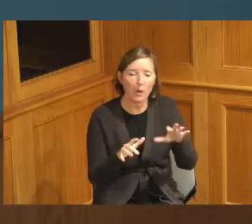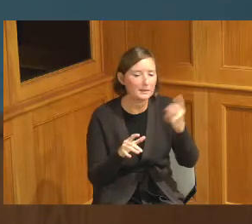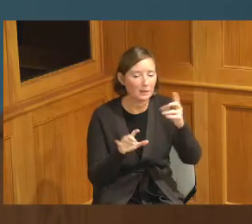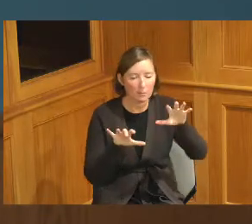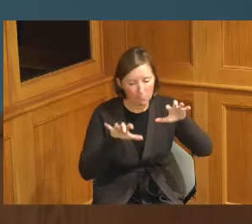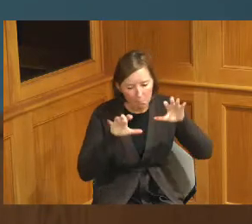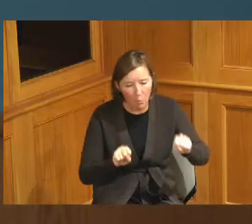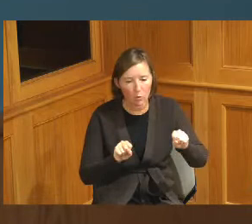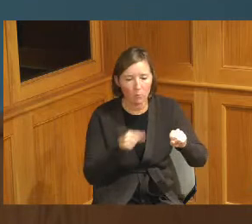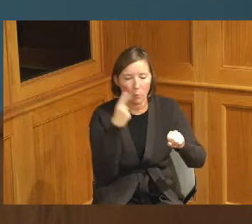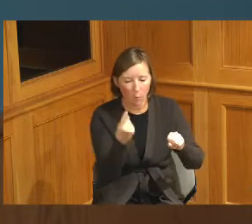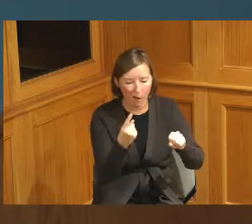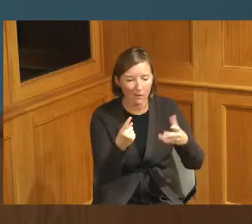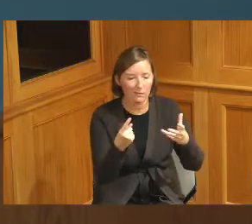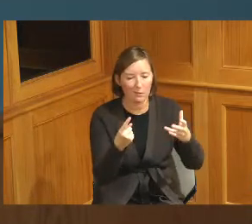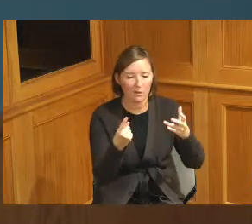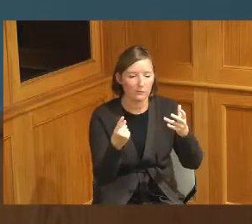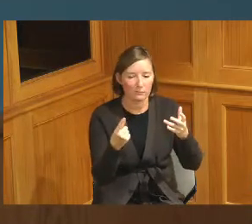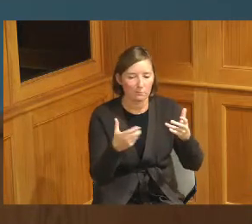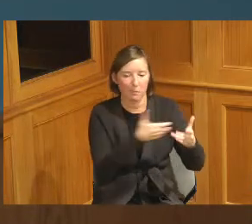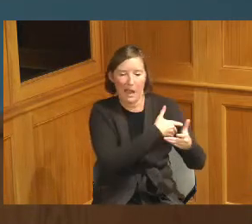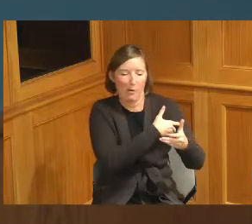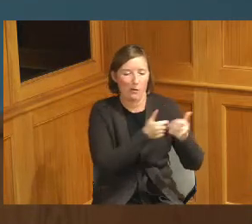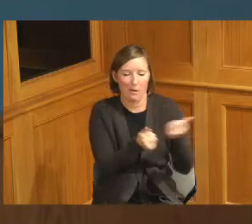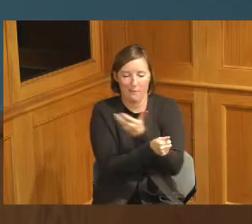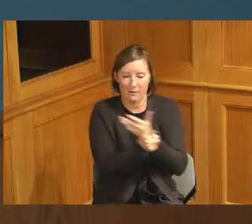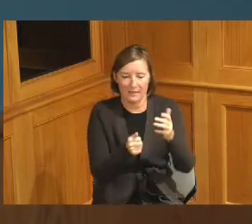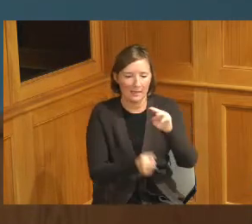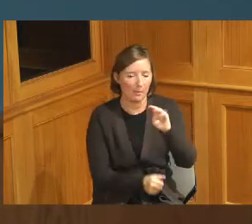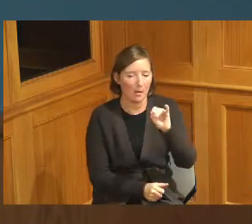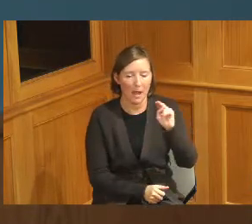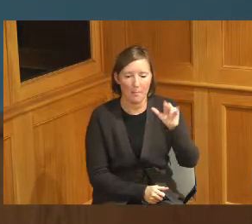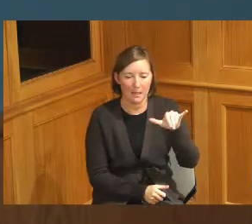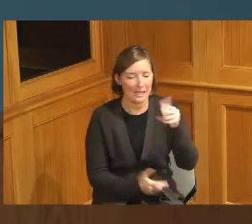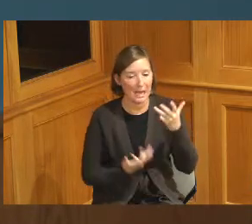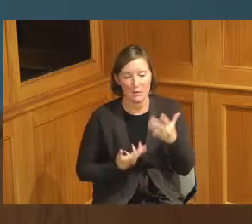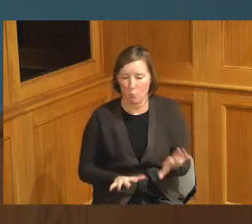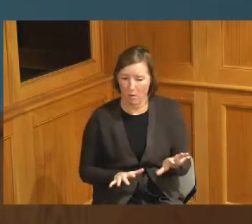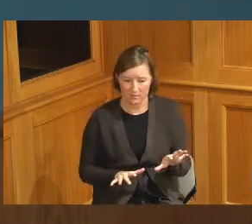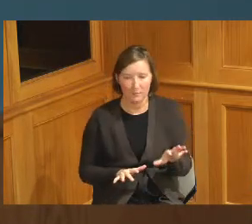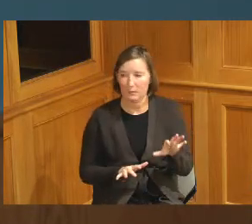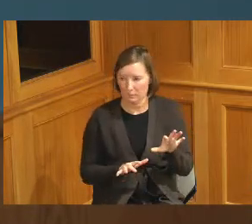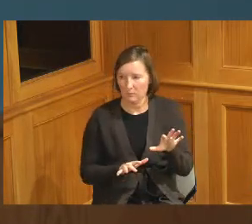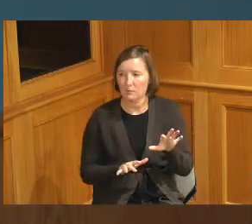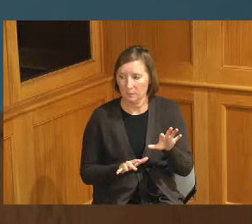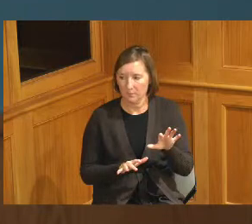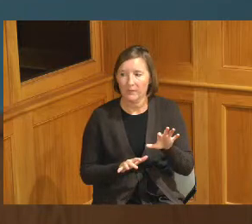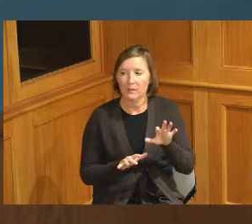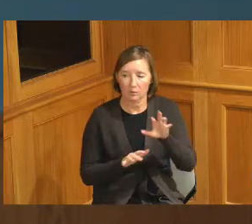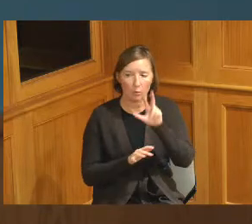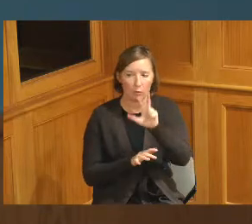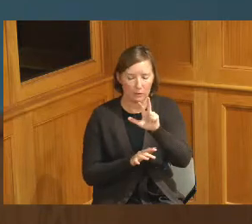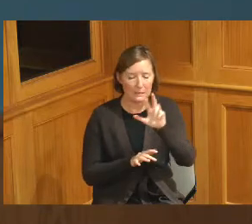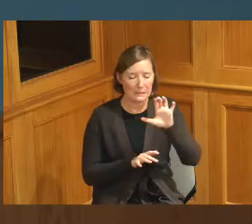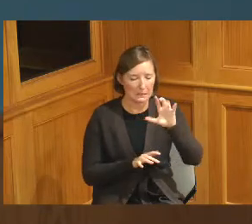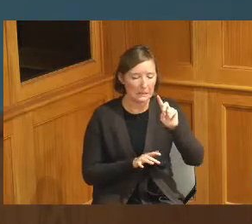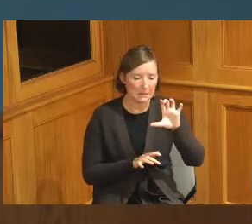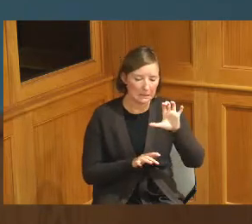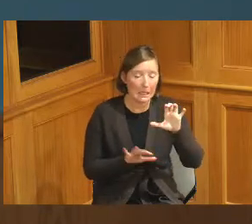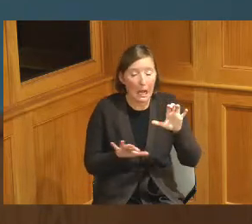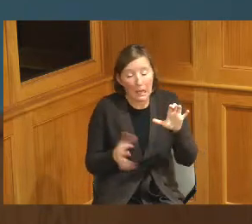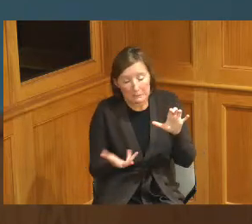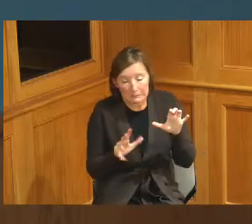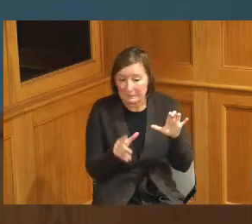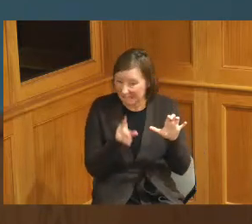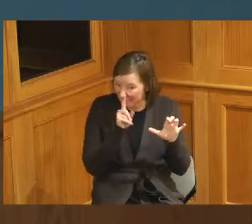that I'm against, 3CDC doing some things, but I'm against a monopoly. So when I look at, we're gonna